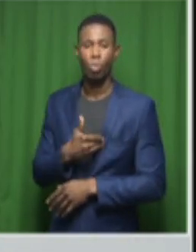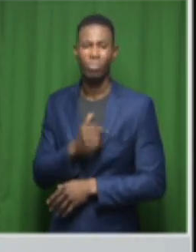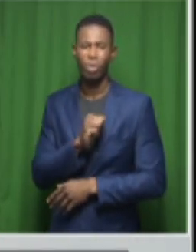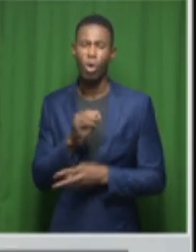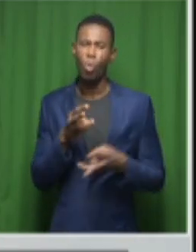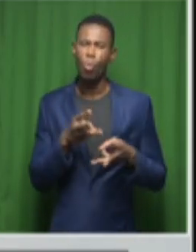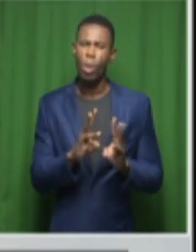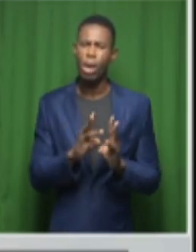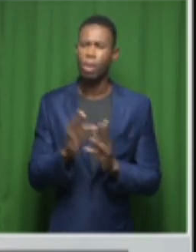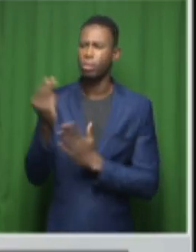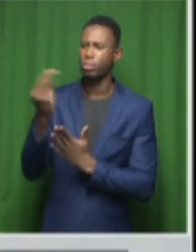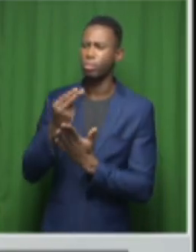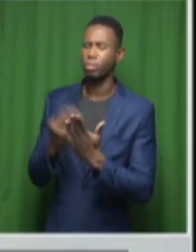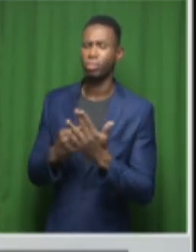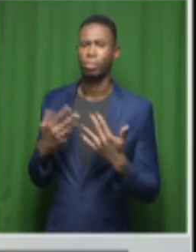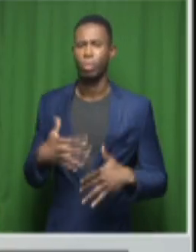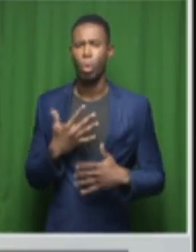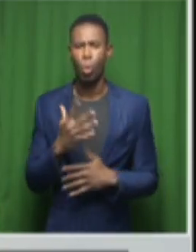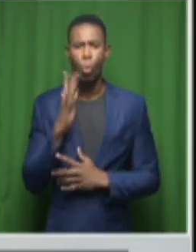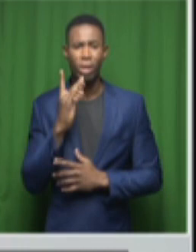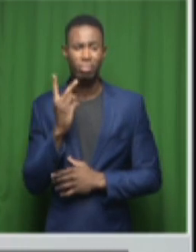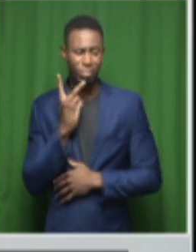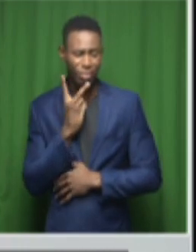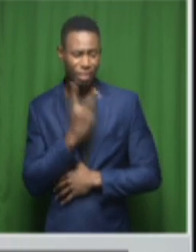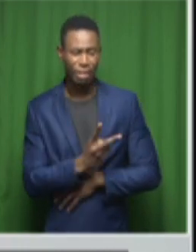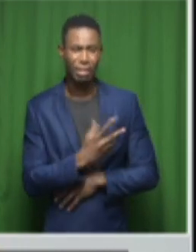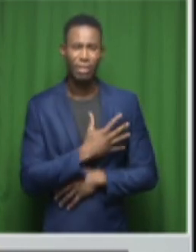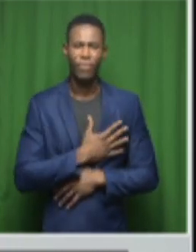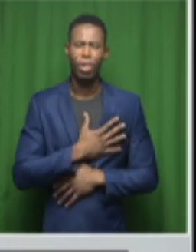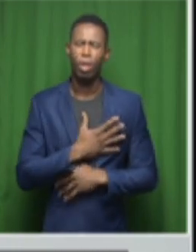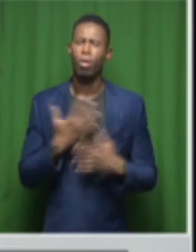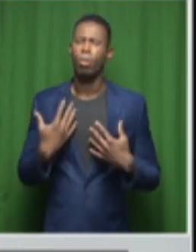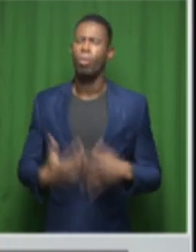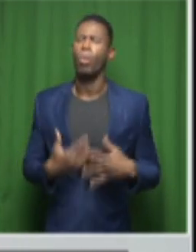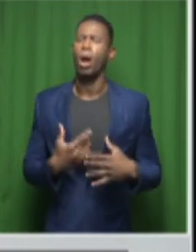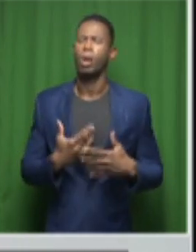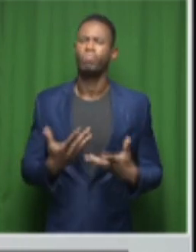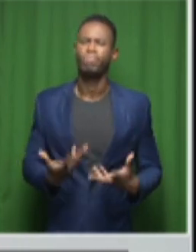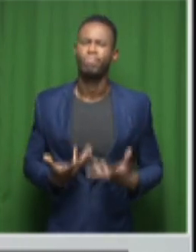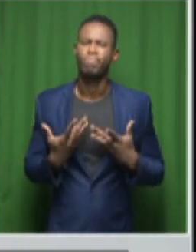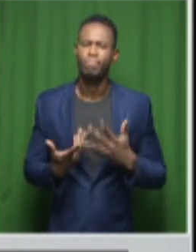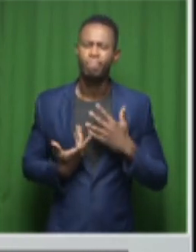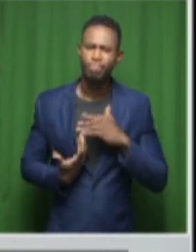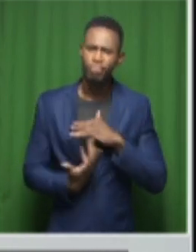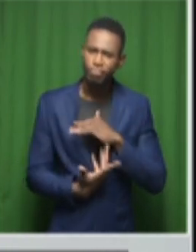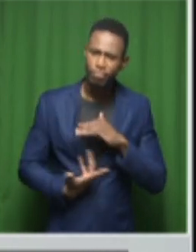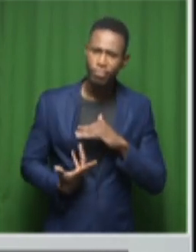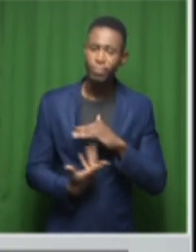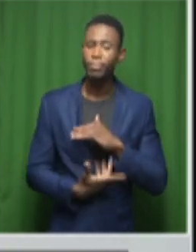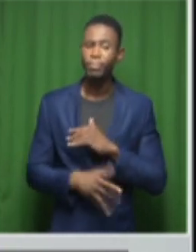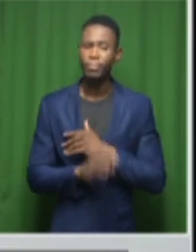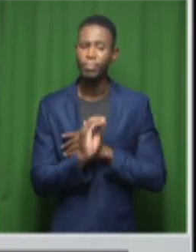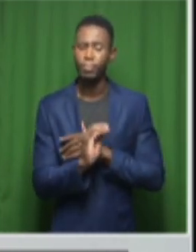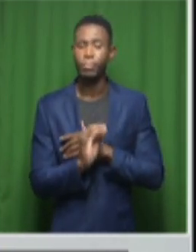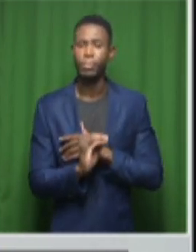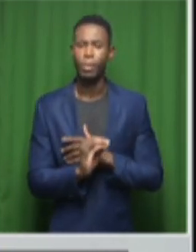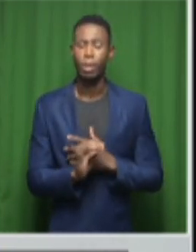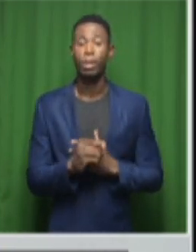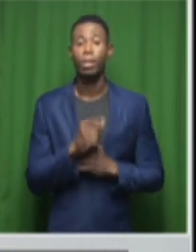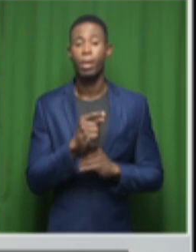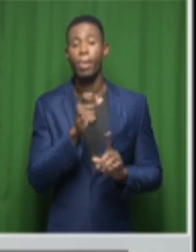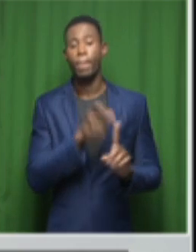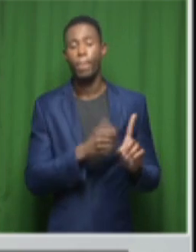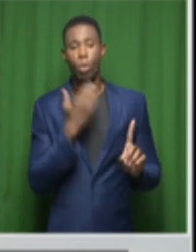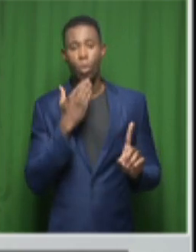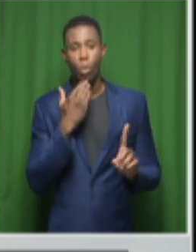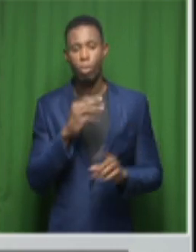inspirational, is almost awe-inducing. That is an artist, Linanim